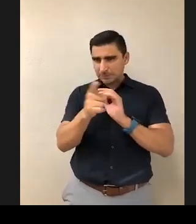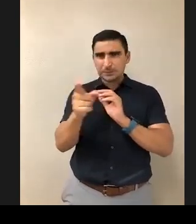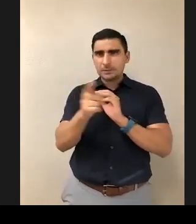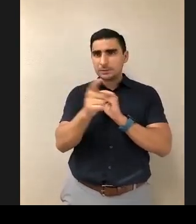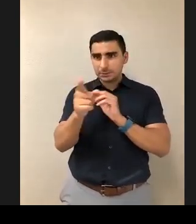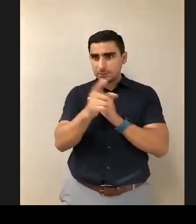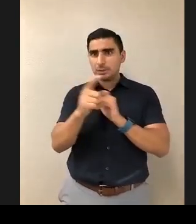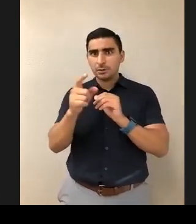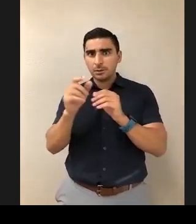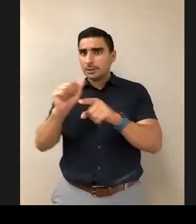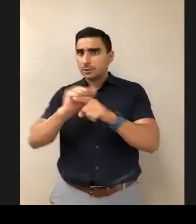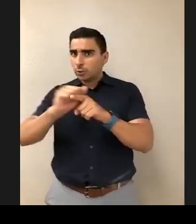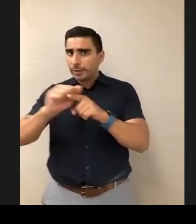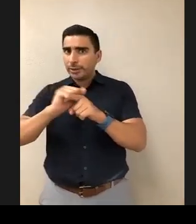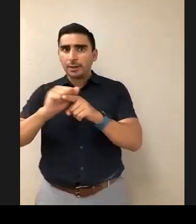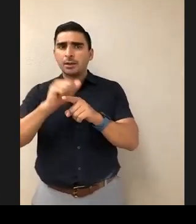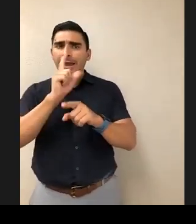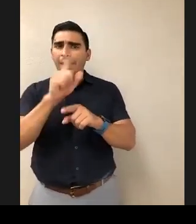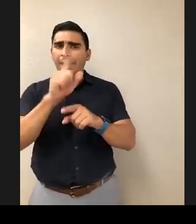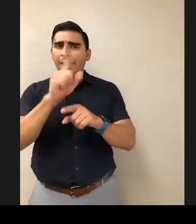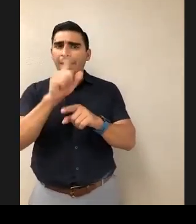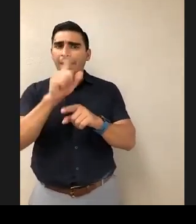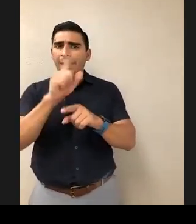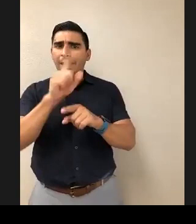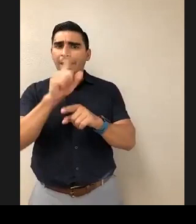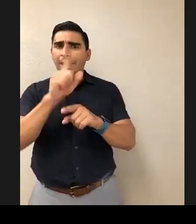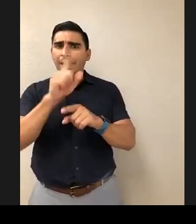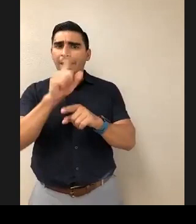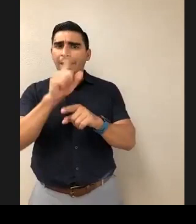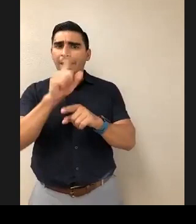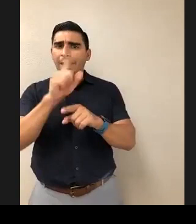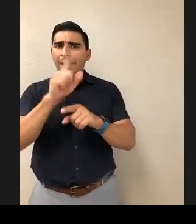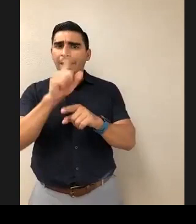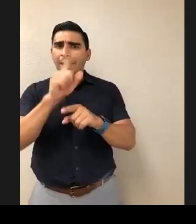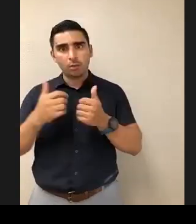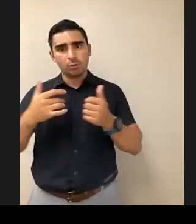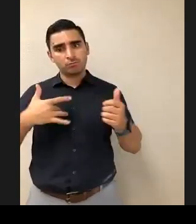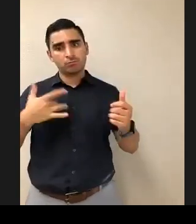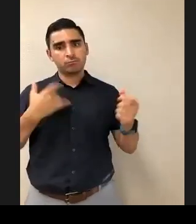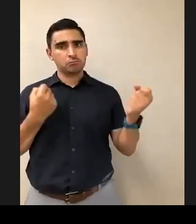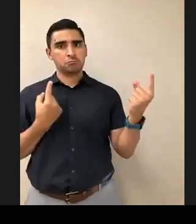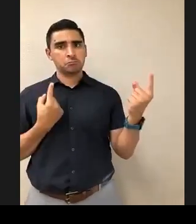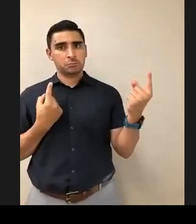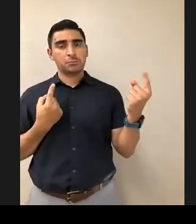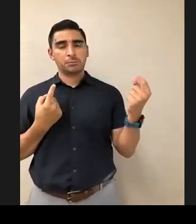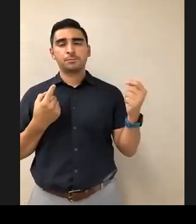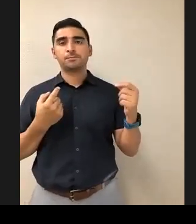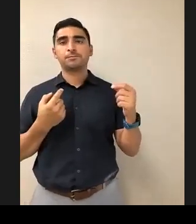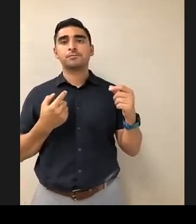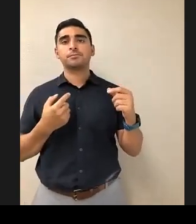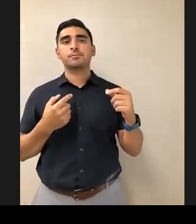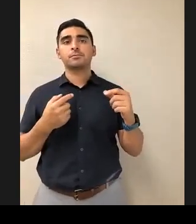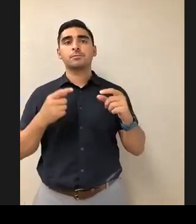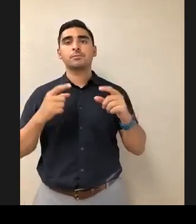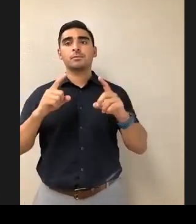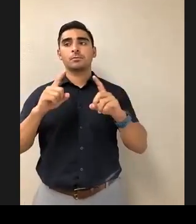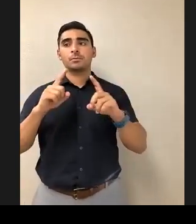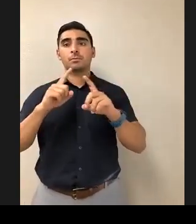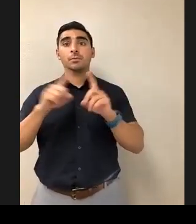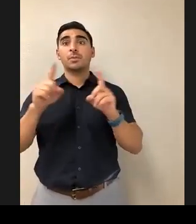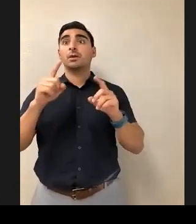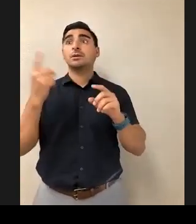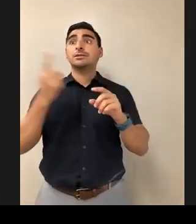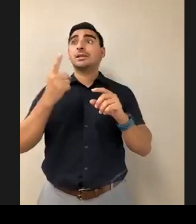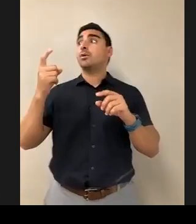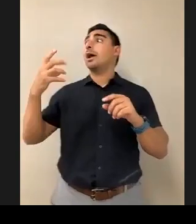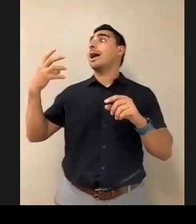empathetic. And there are creative ways to do that. It is possible, but I don't know necessarily that someone from the outside is the best person to do it.